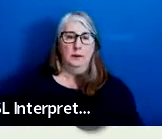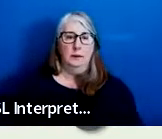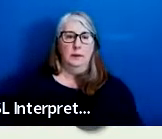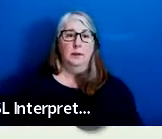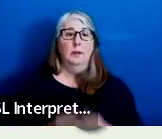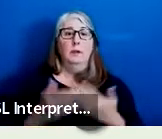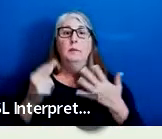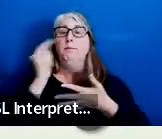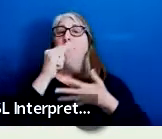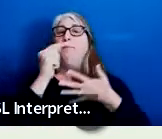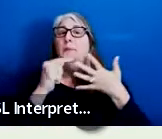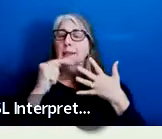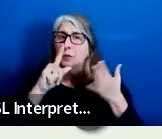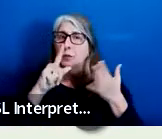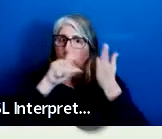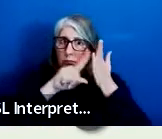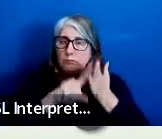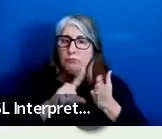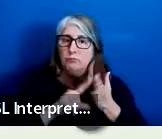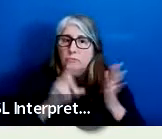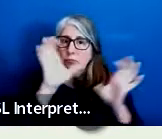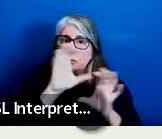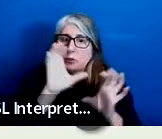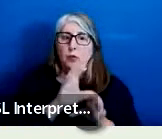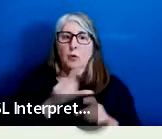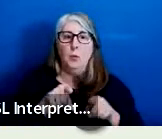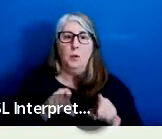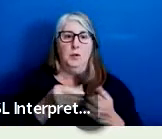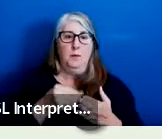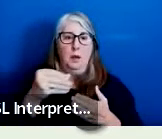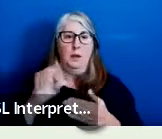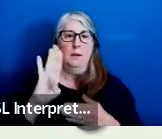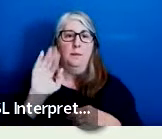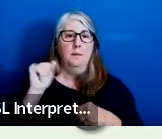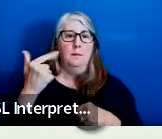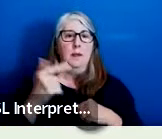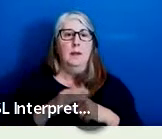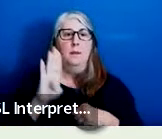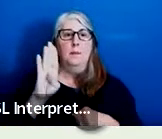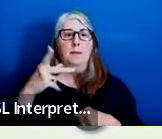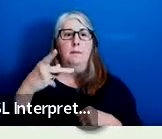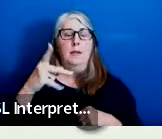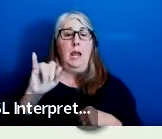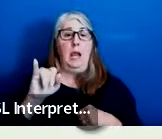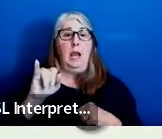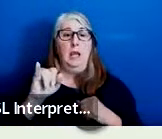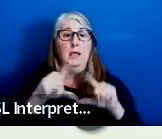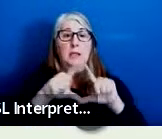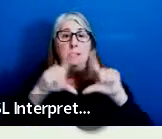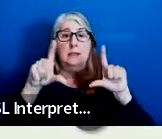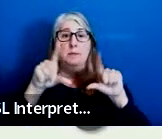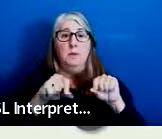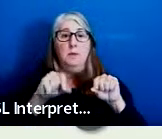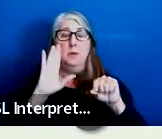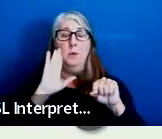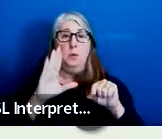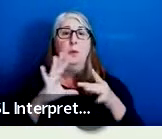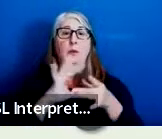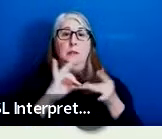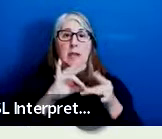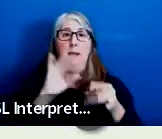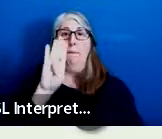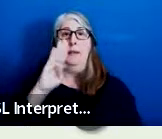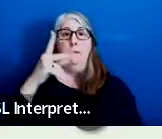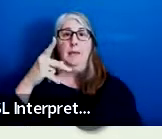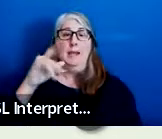for, or labels to look out for when you're purchasing bags, include the BPI symbol. It says BPI compostable.